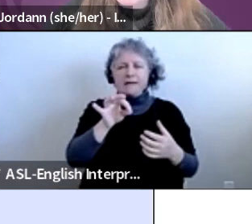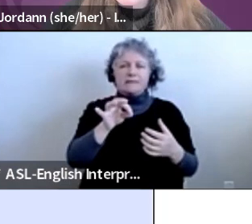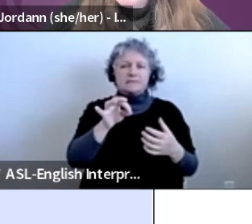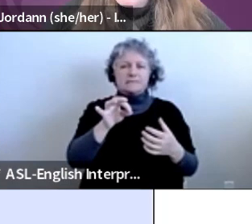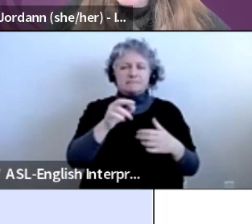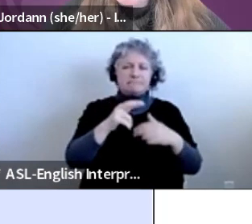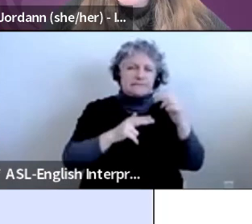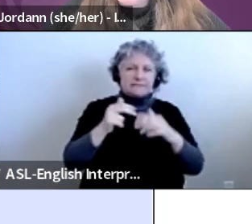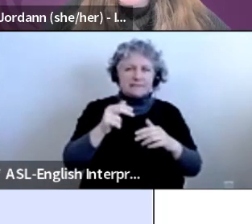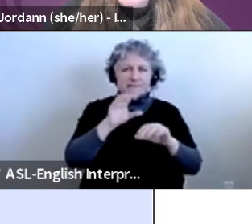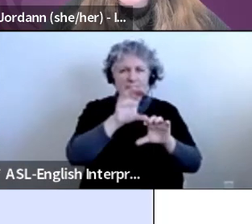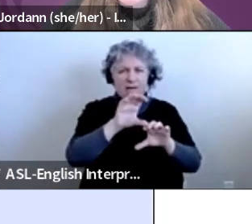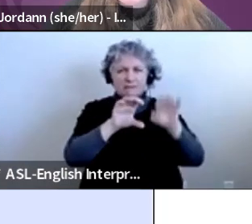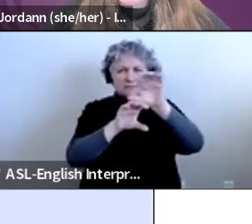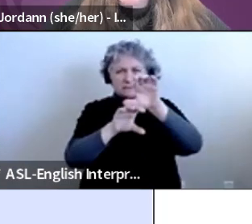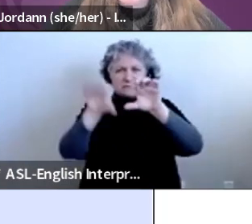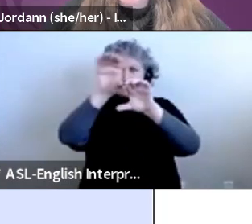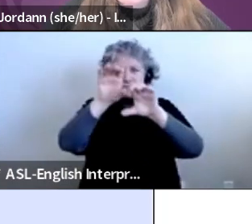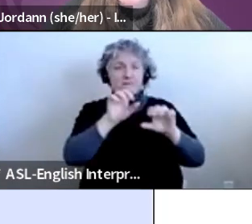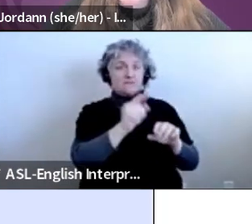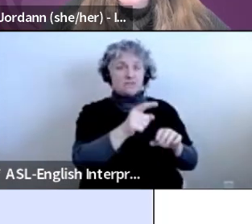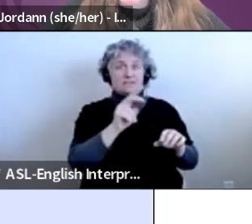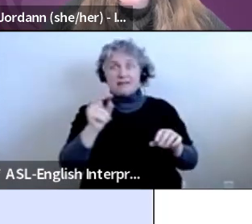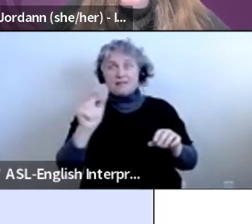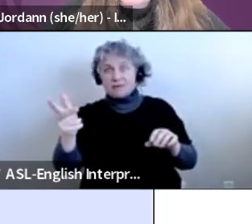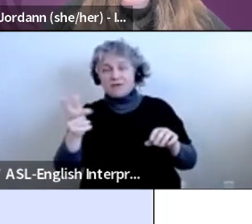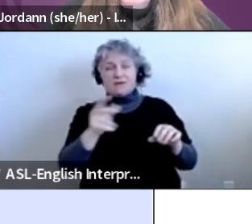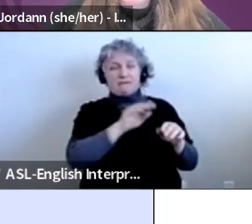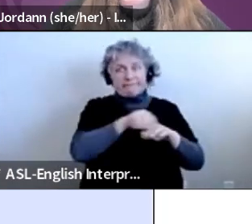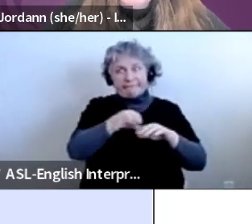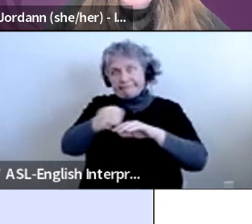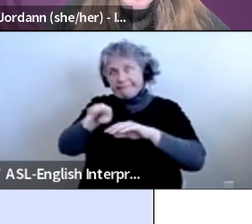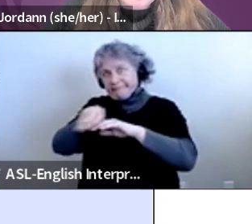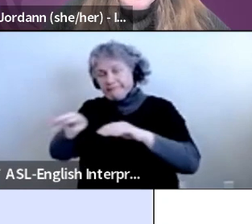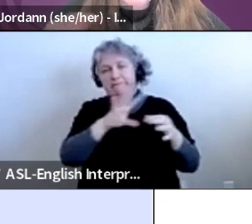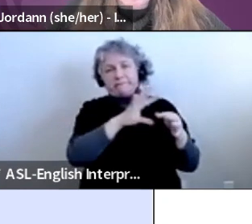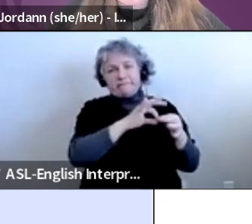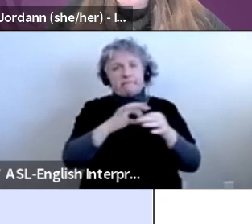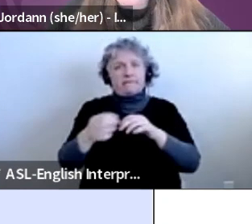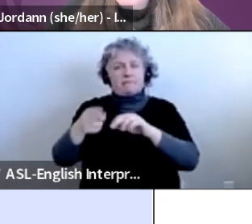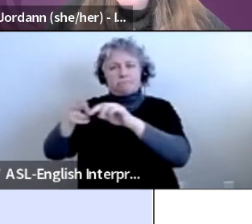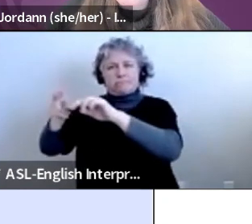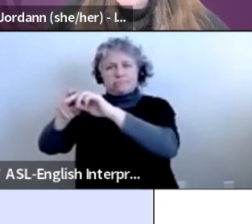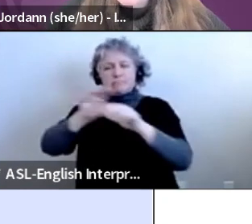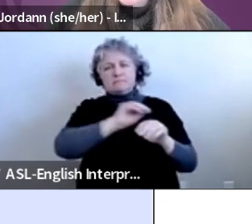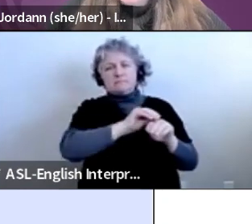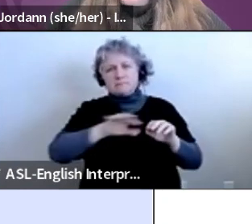this tool builds on the next to create the best picture of how your business